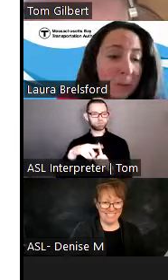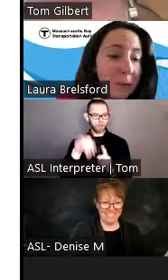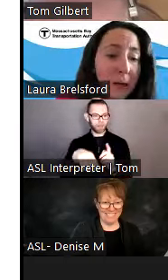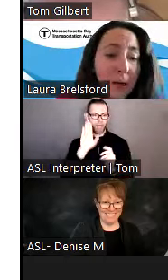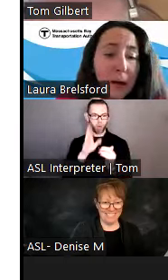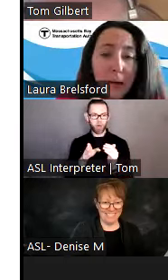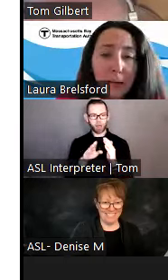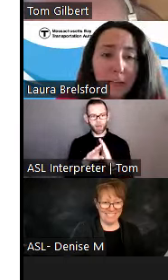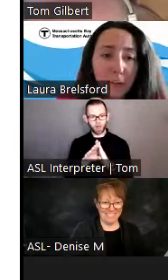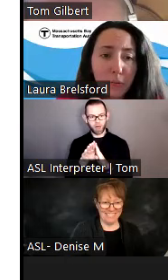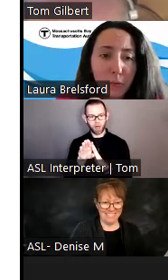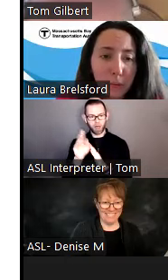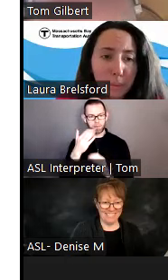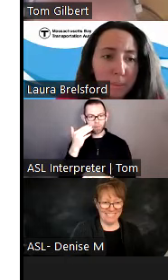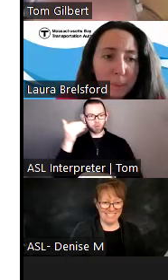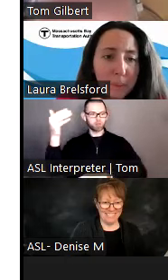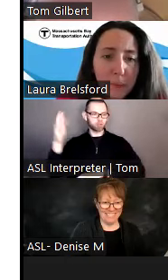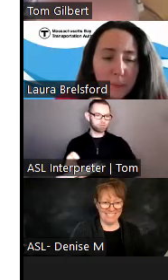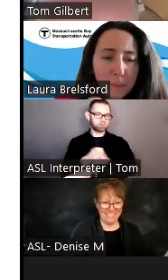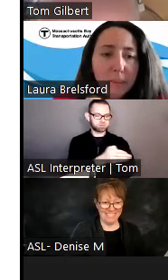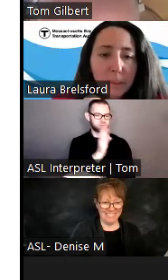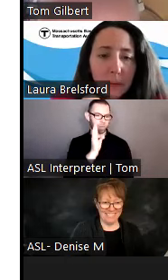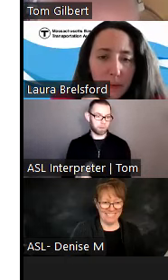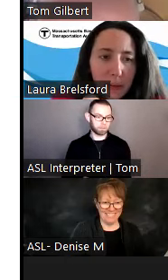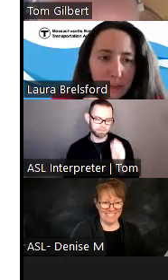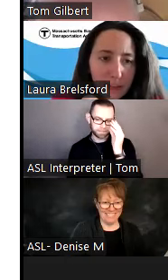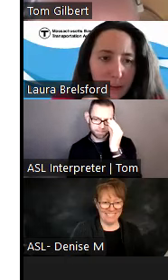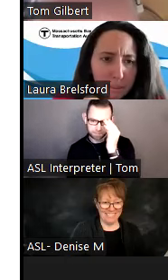continue into the future. Next slide.